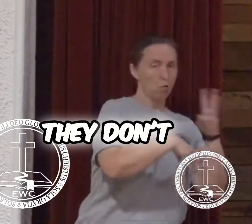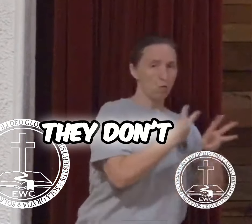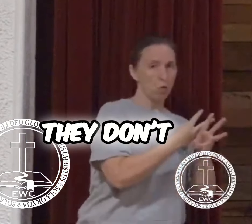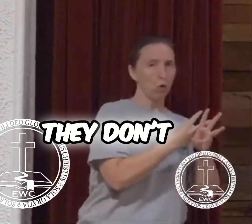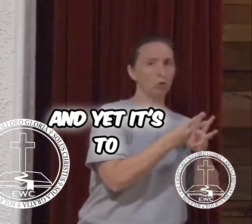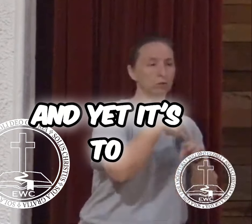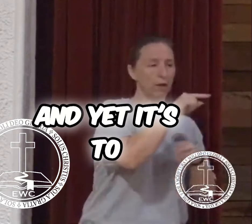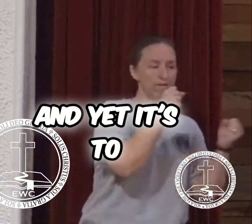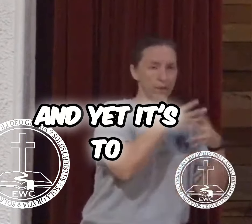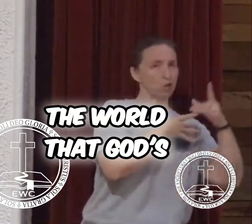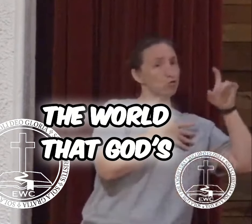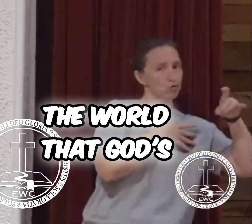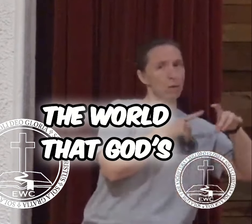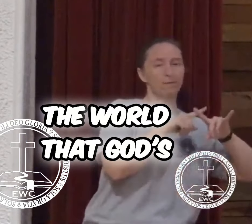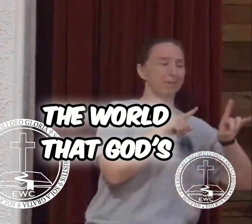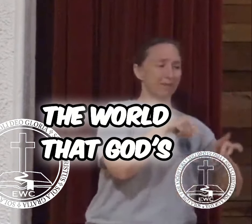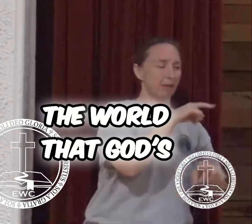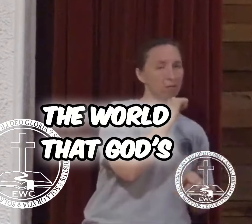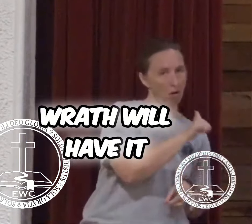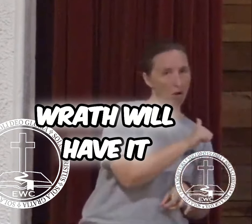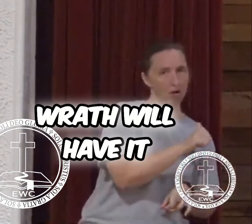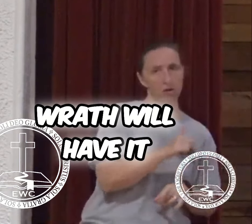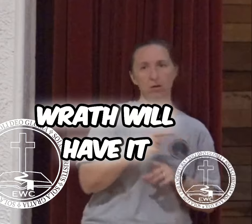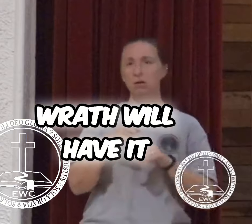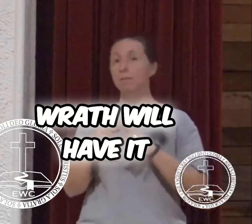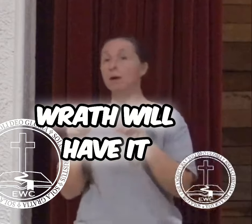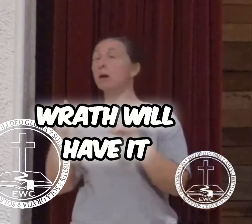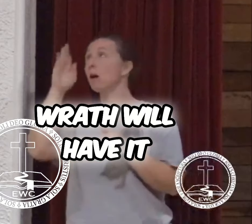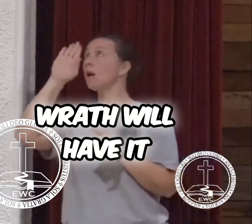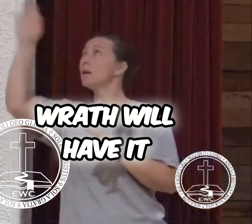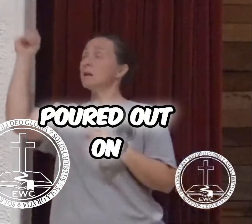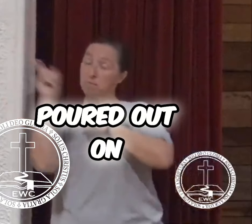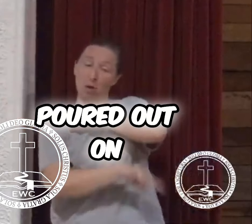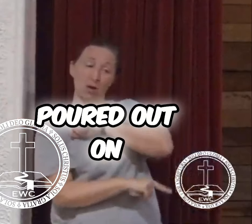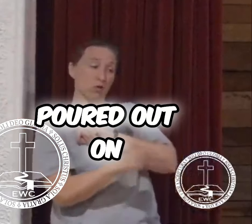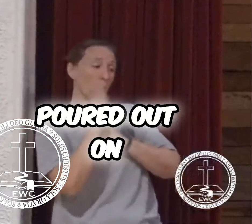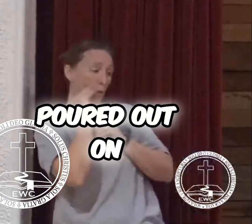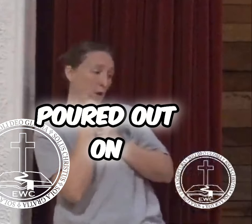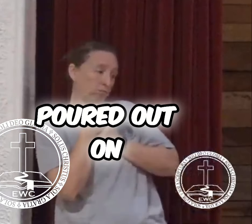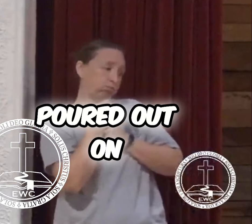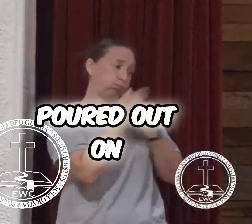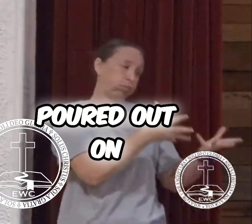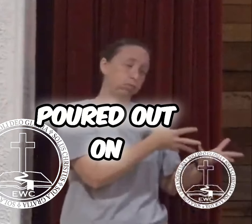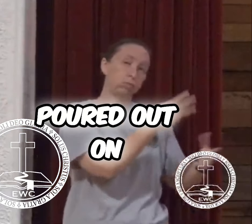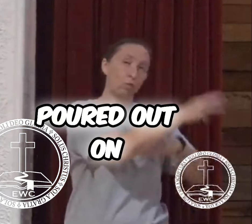don't. And yet it's to the world that God's wrath will have it poured out on.